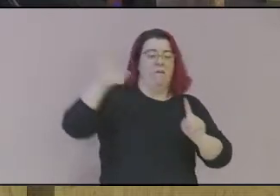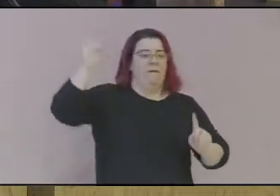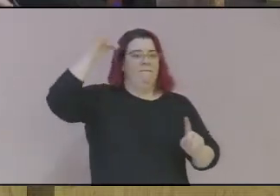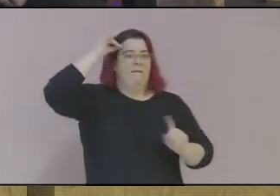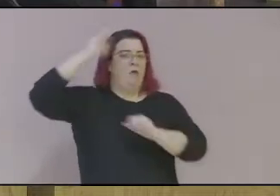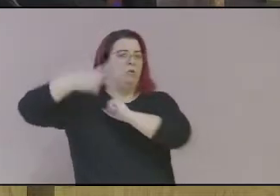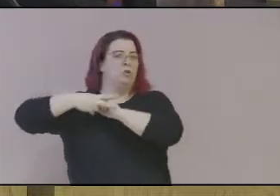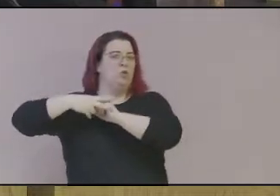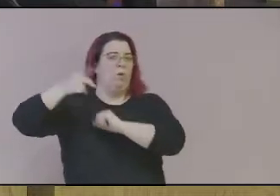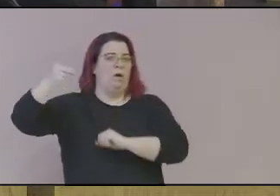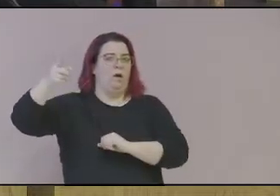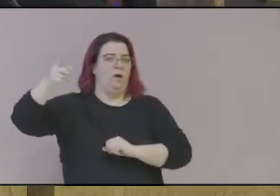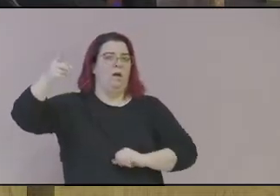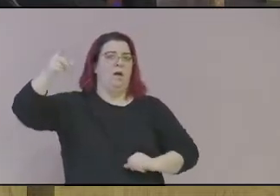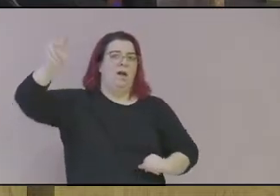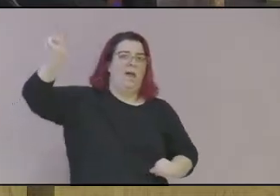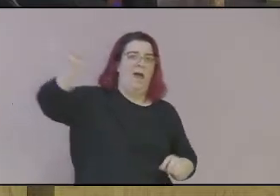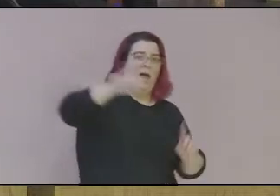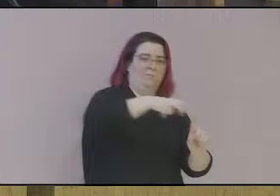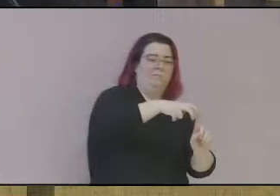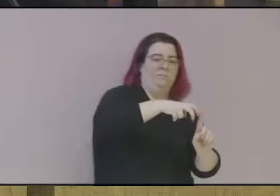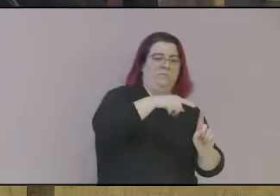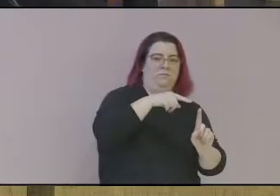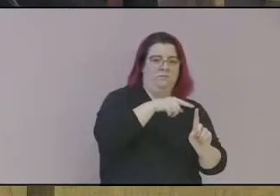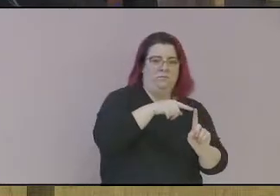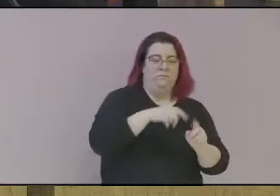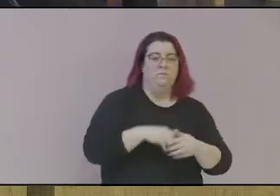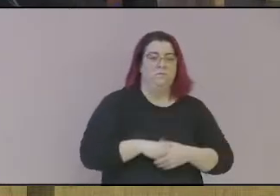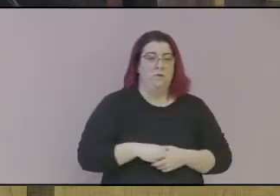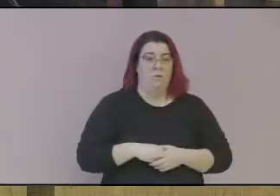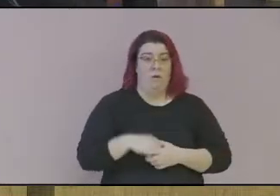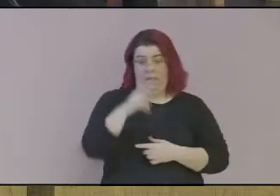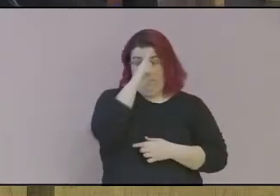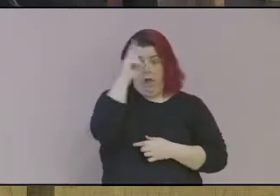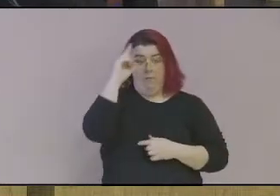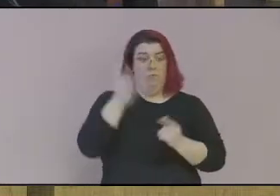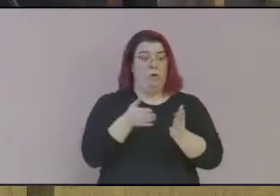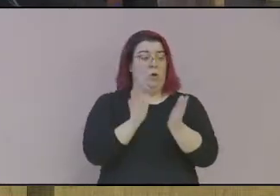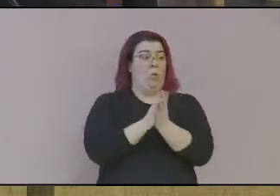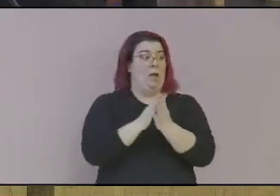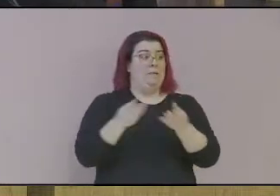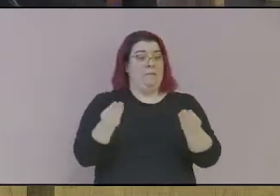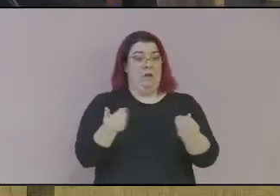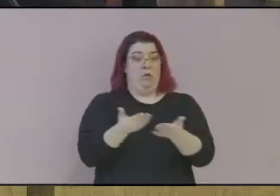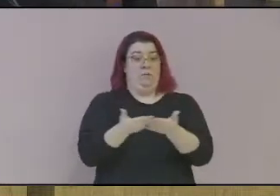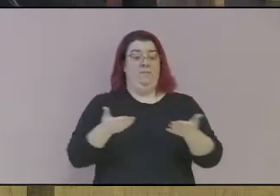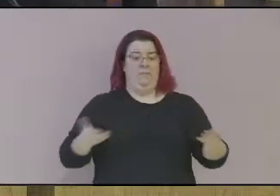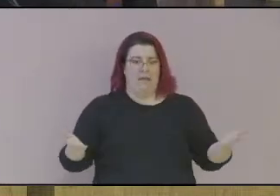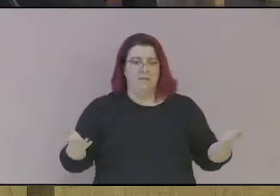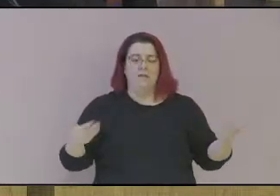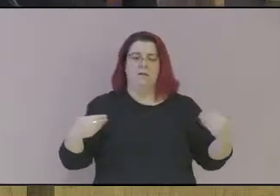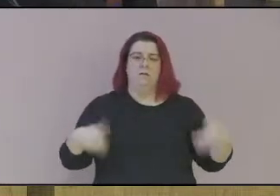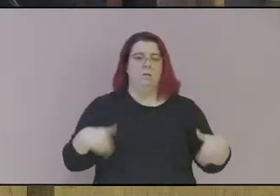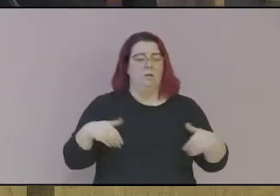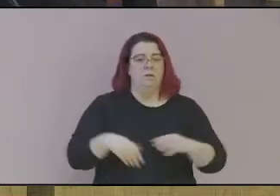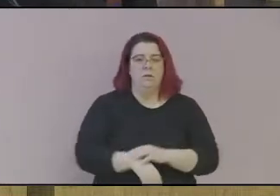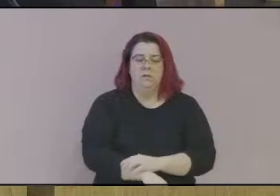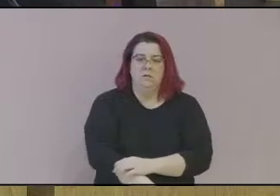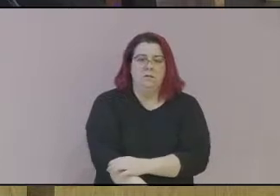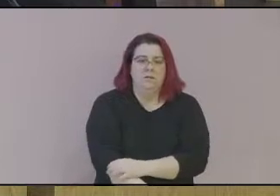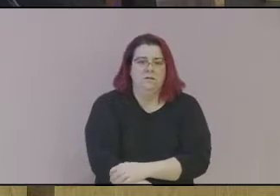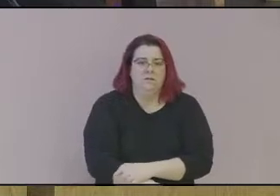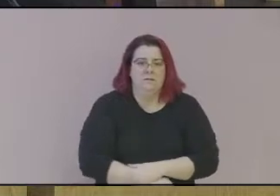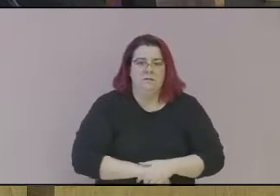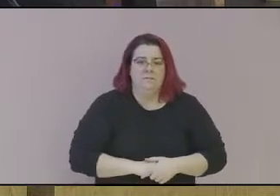those states have to send materials to hospitals. This was a very hard project. It turned out, ventilator component of an emergency